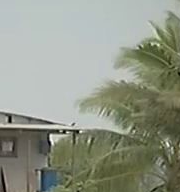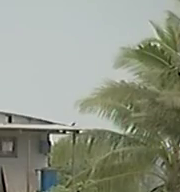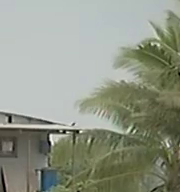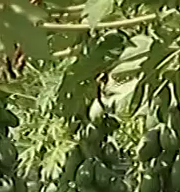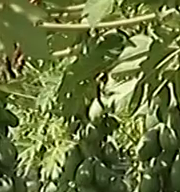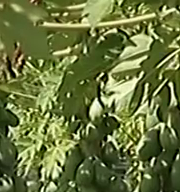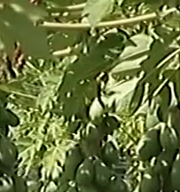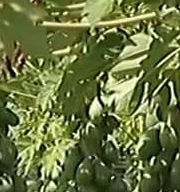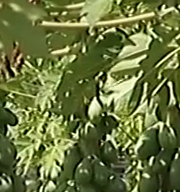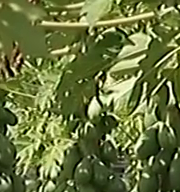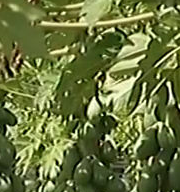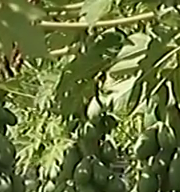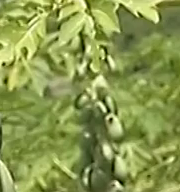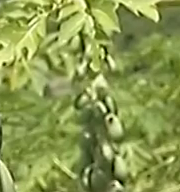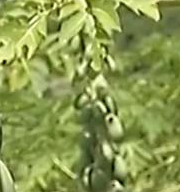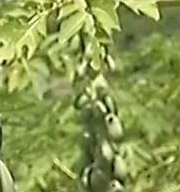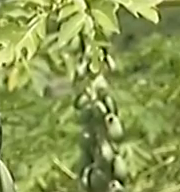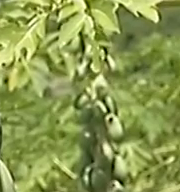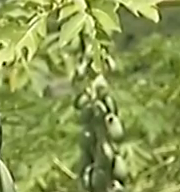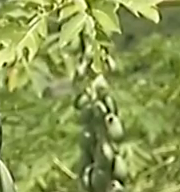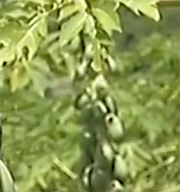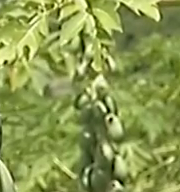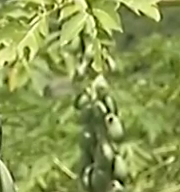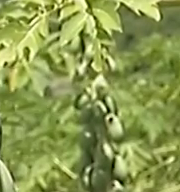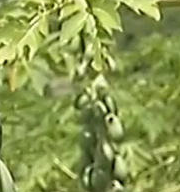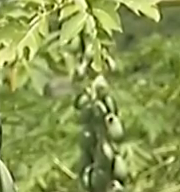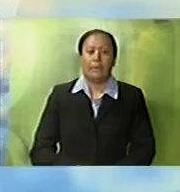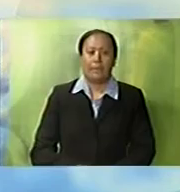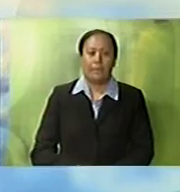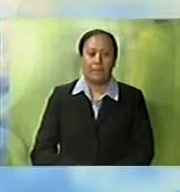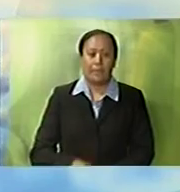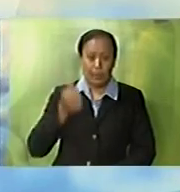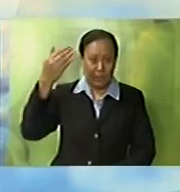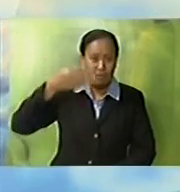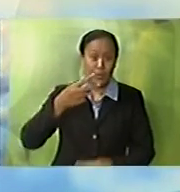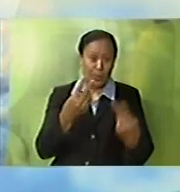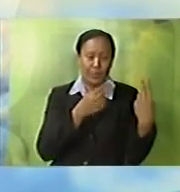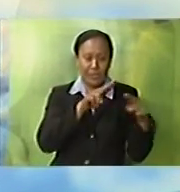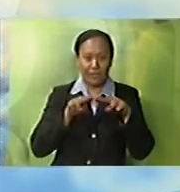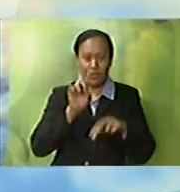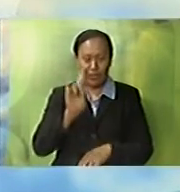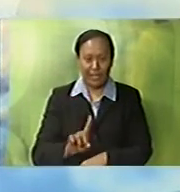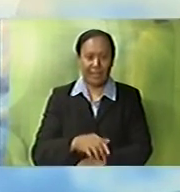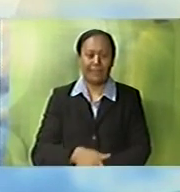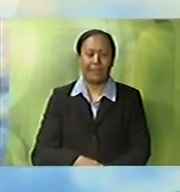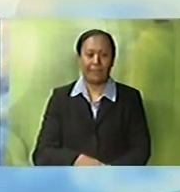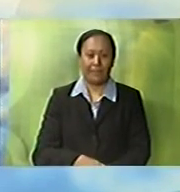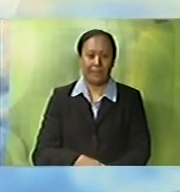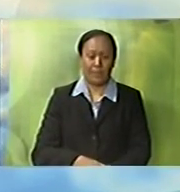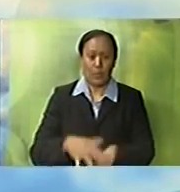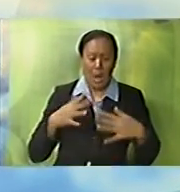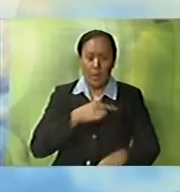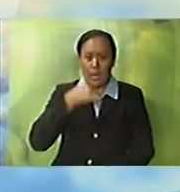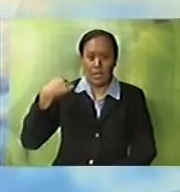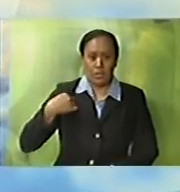strategies, and huge demand for local red papaya in the Australian market. Good evening, you're watching Fiji Today. A